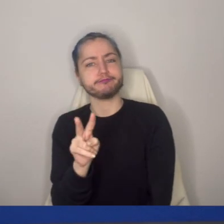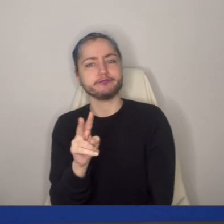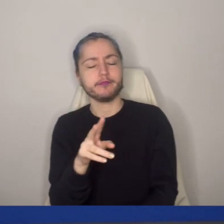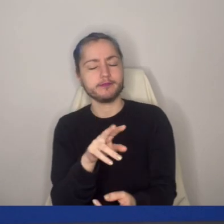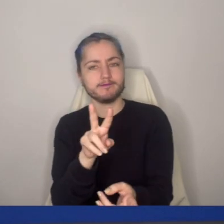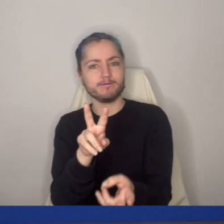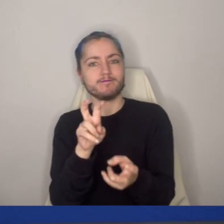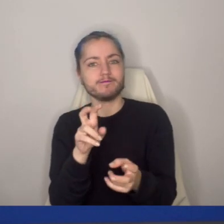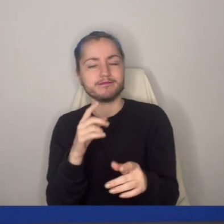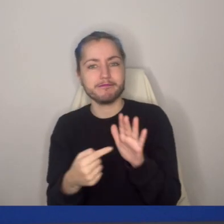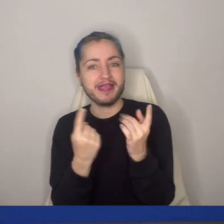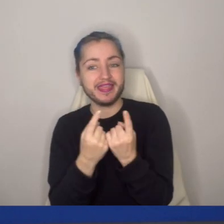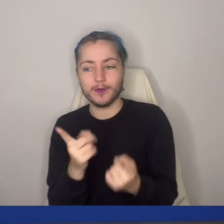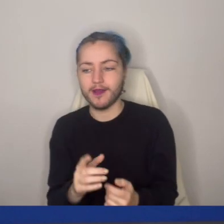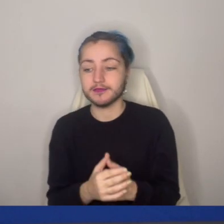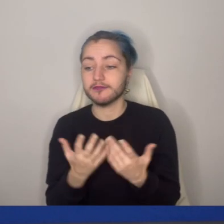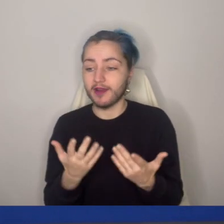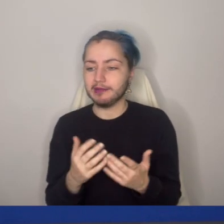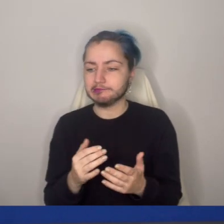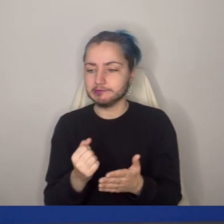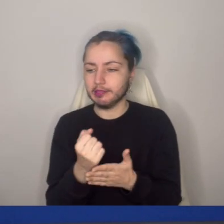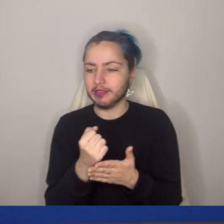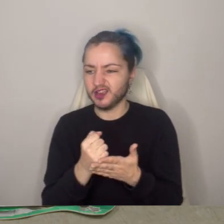Okay, the glue is gluing.